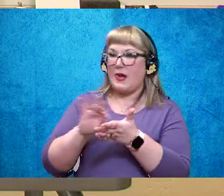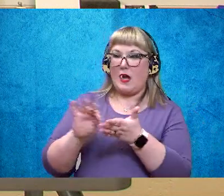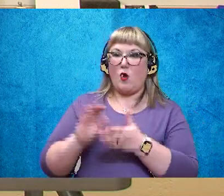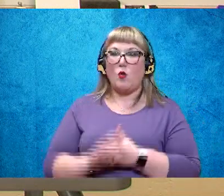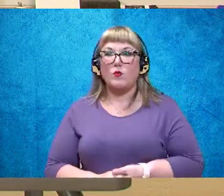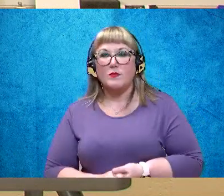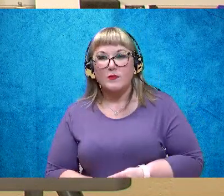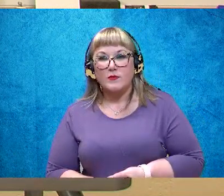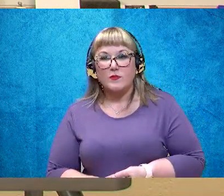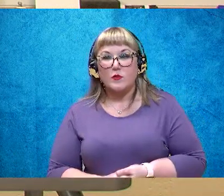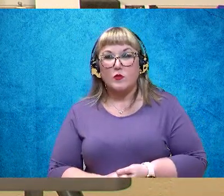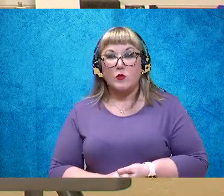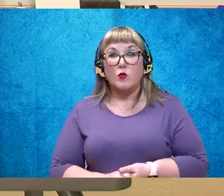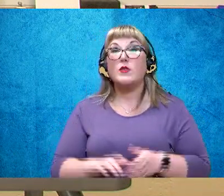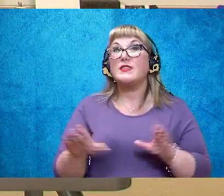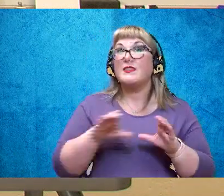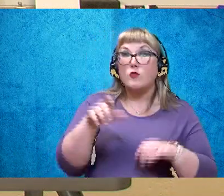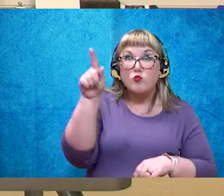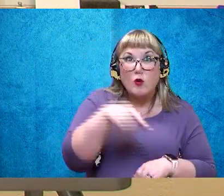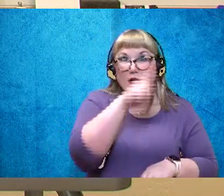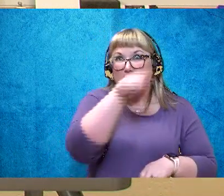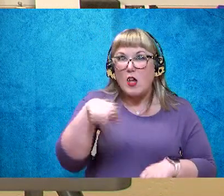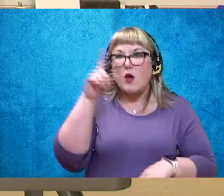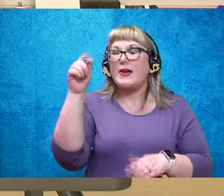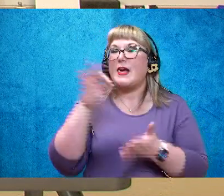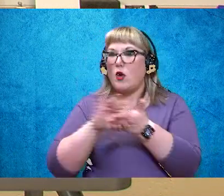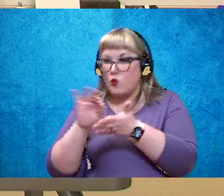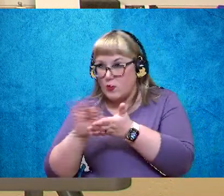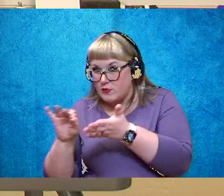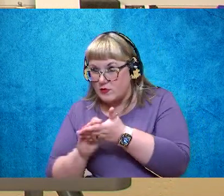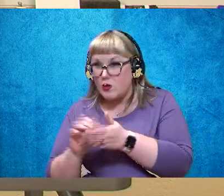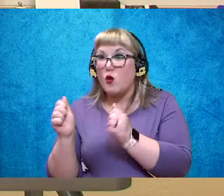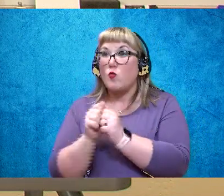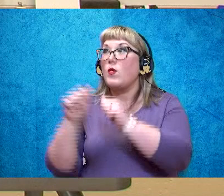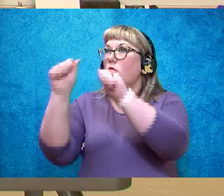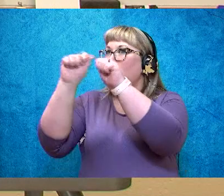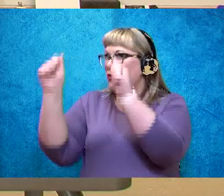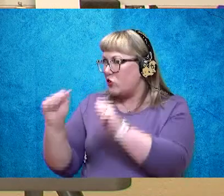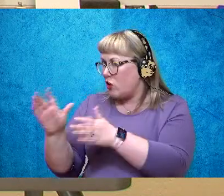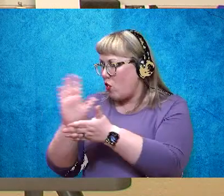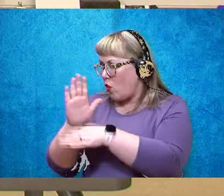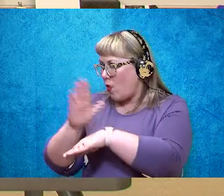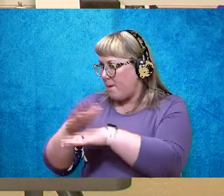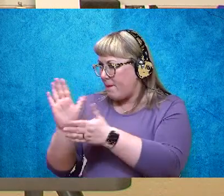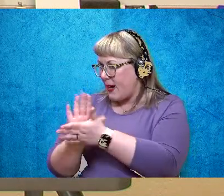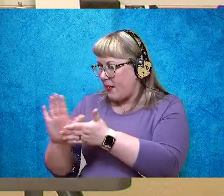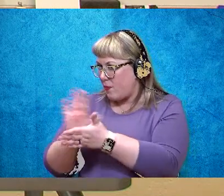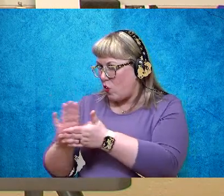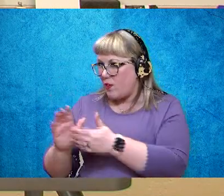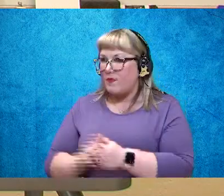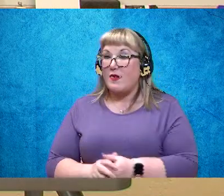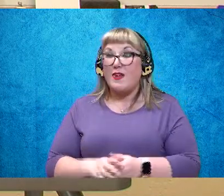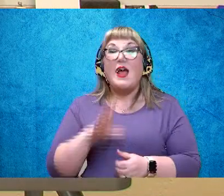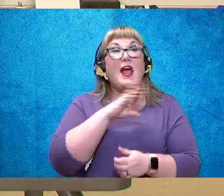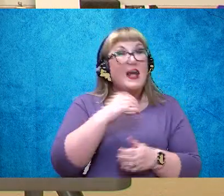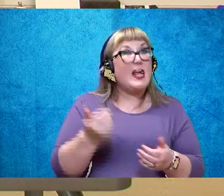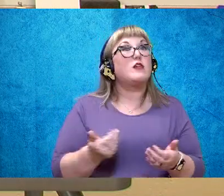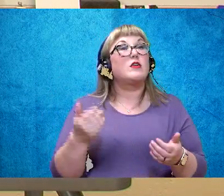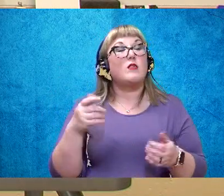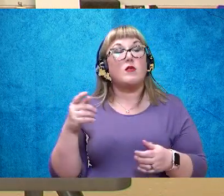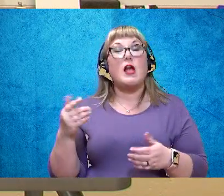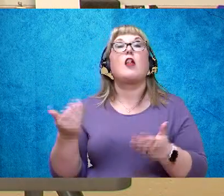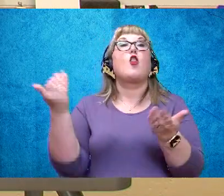with our Legos. We did cross out and count with our shapes on paper. And then we